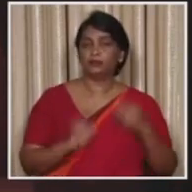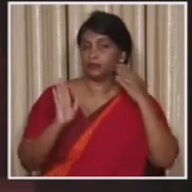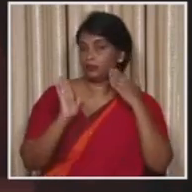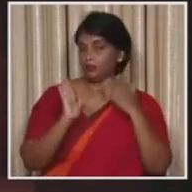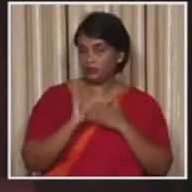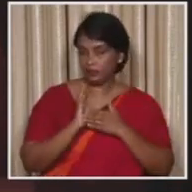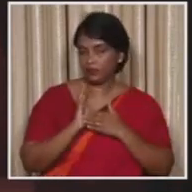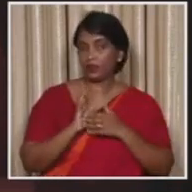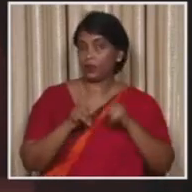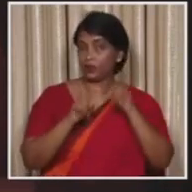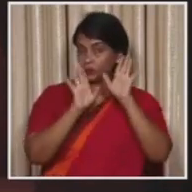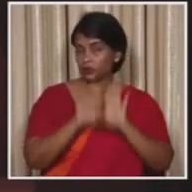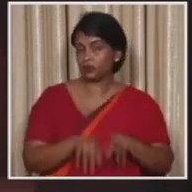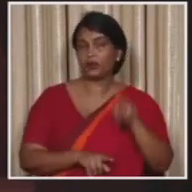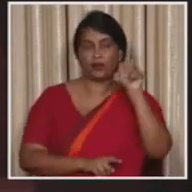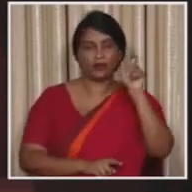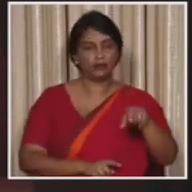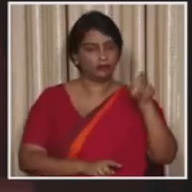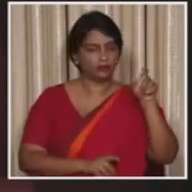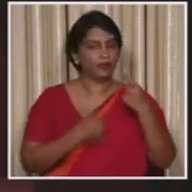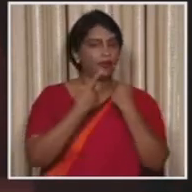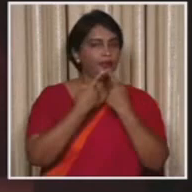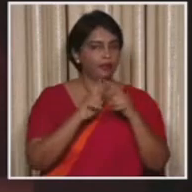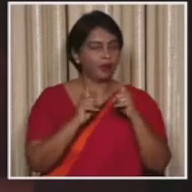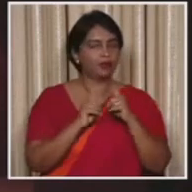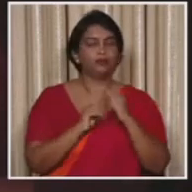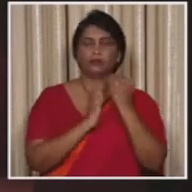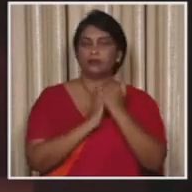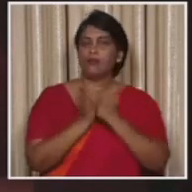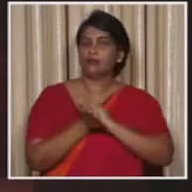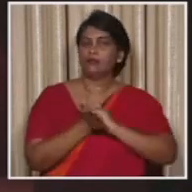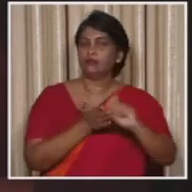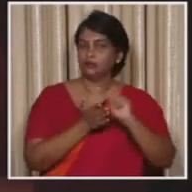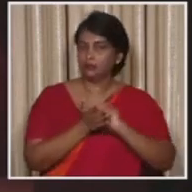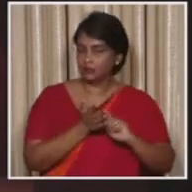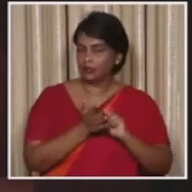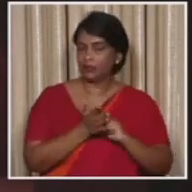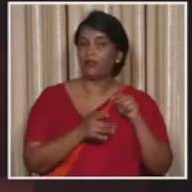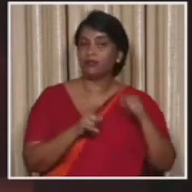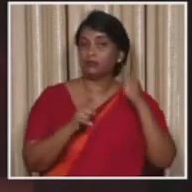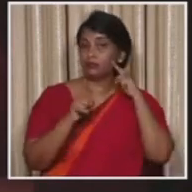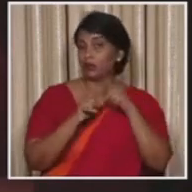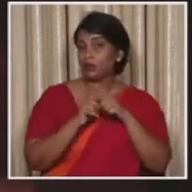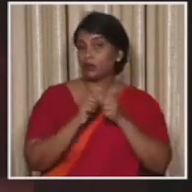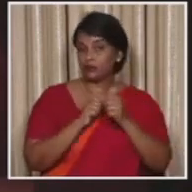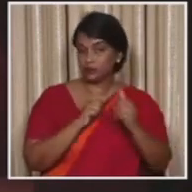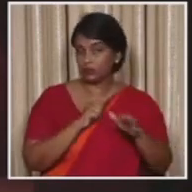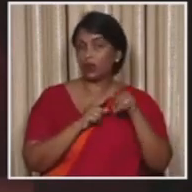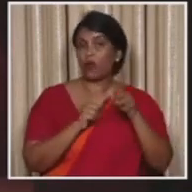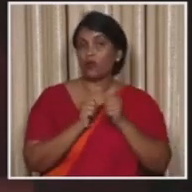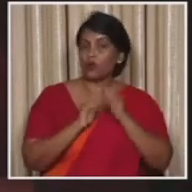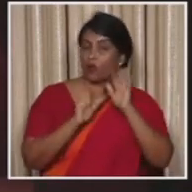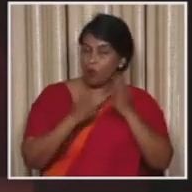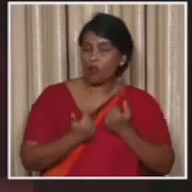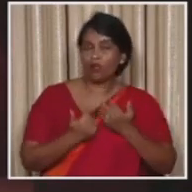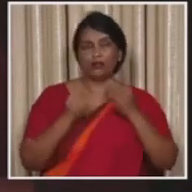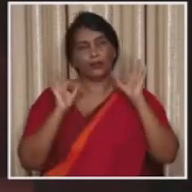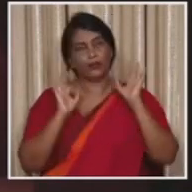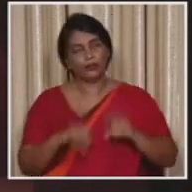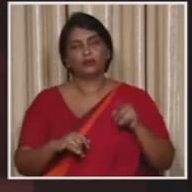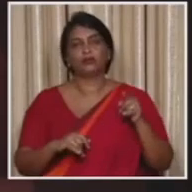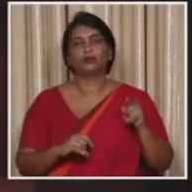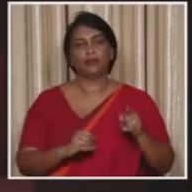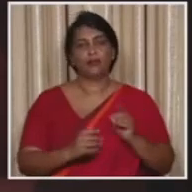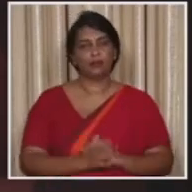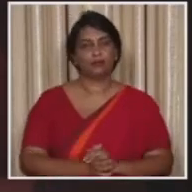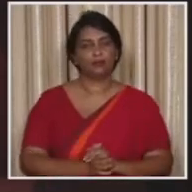articles, we take what should be absorbed and taken, and we reject those that should be rejected. So, I mean,